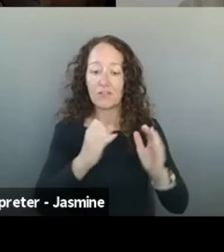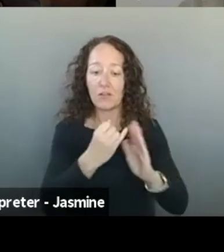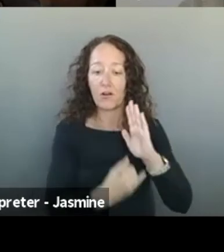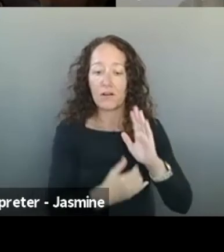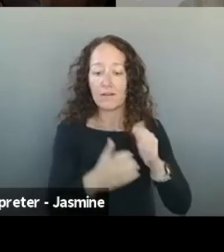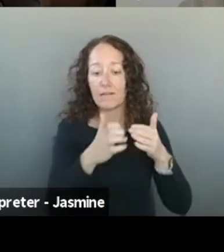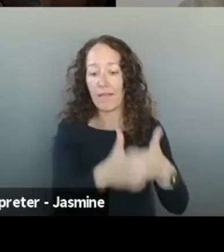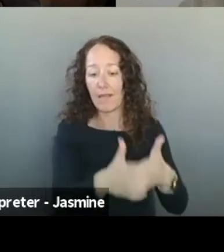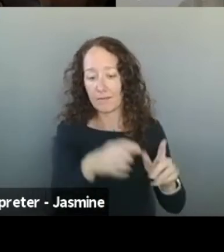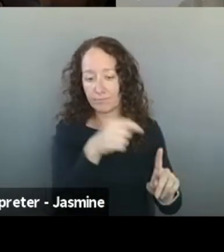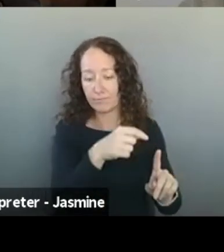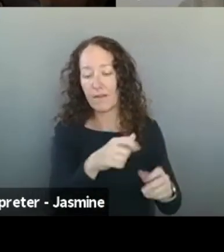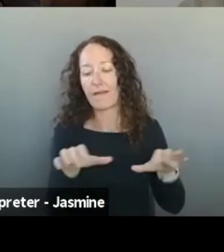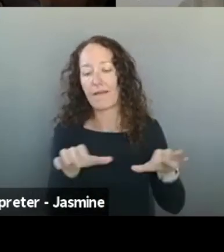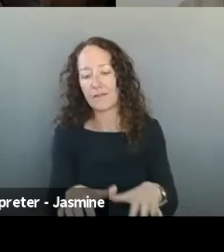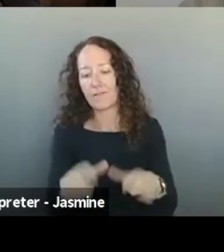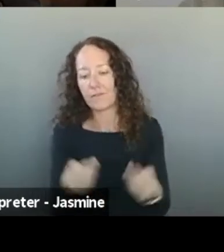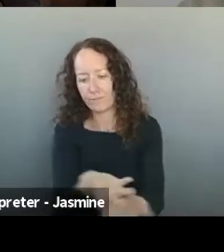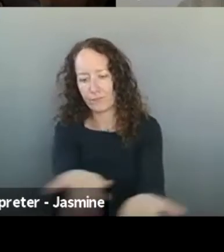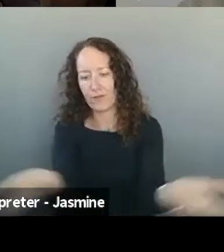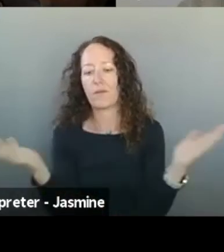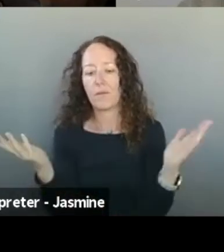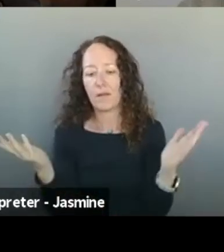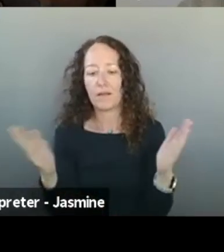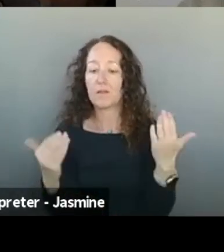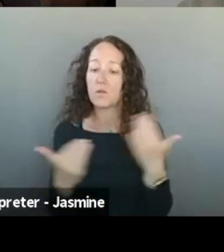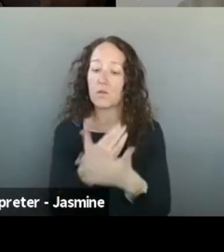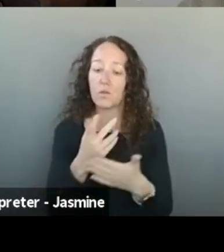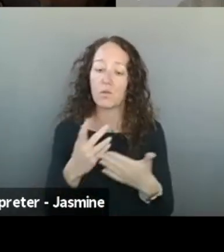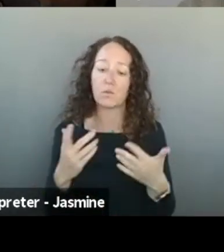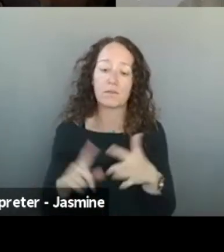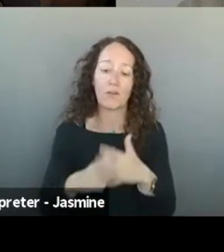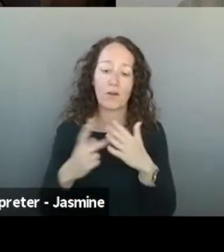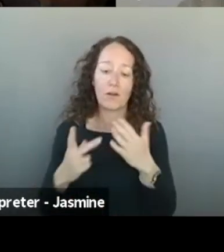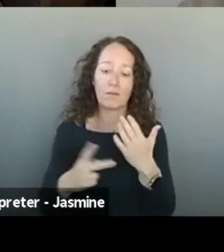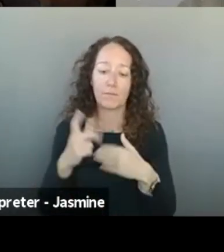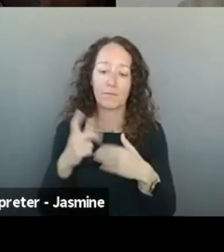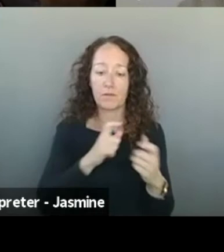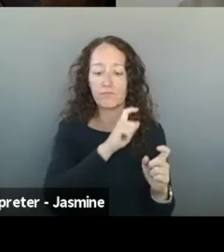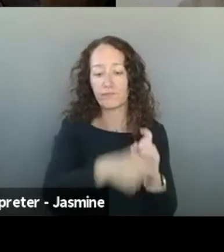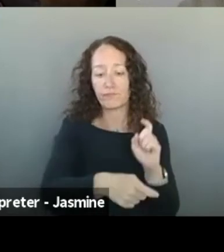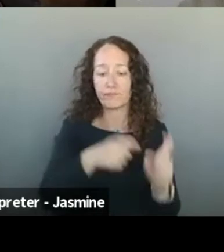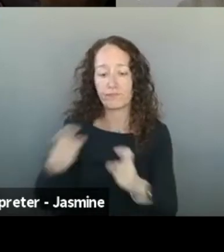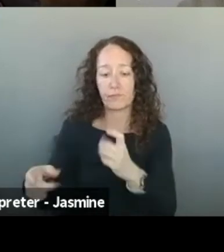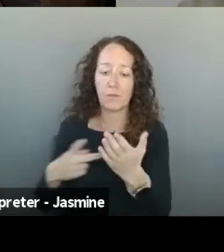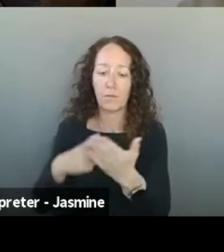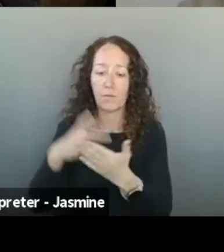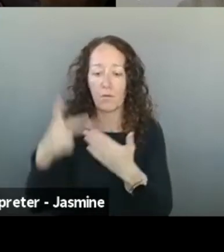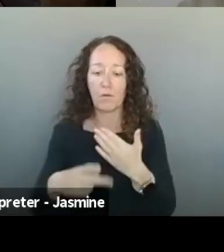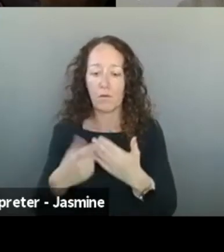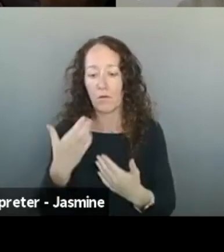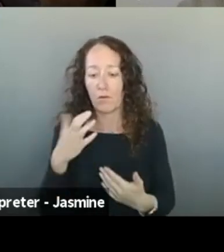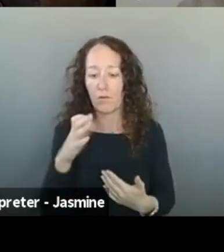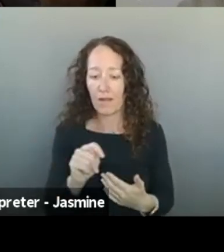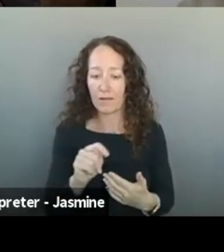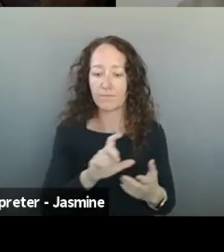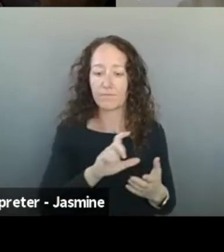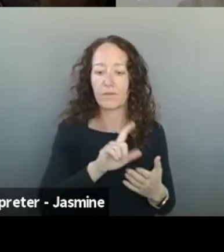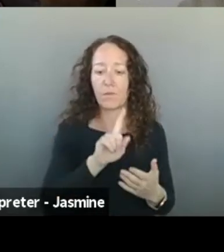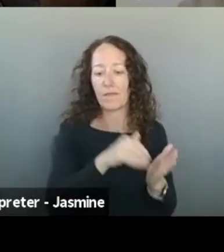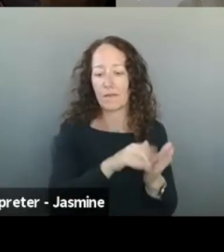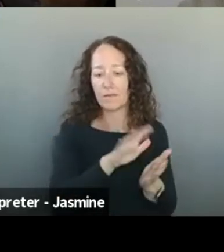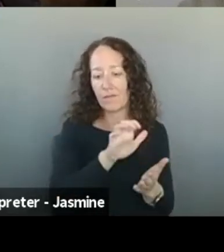distribute $1,500 grants to 15 independent teaching artists in New York State to create asynchronous arts